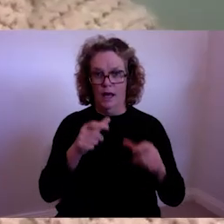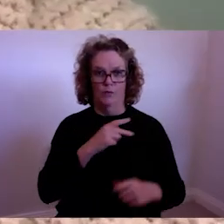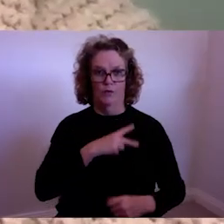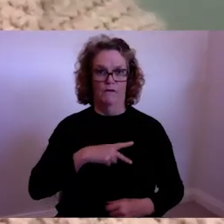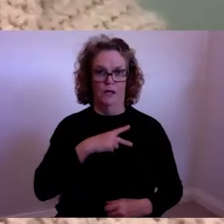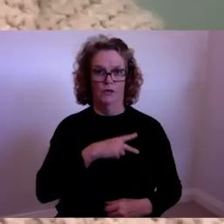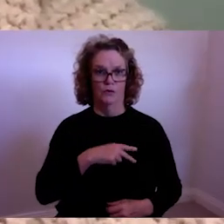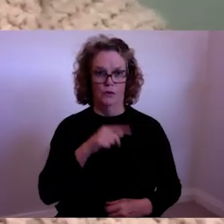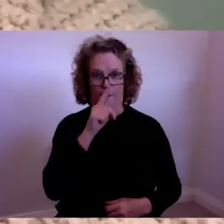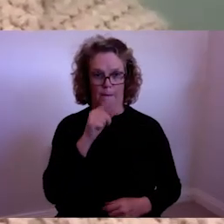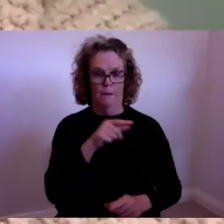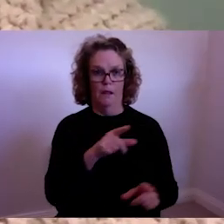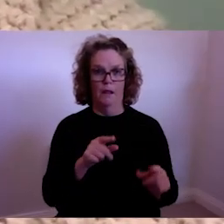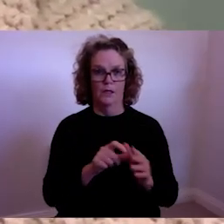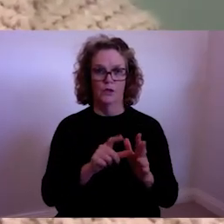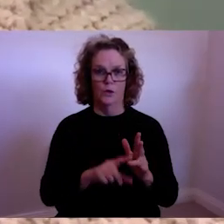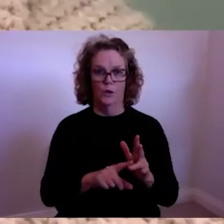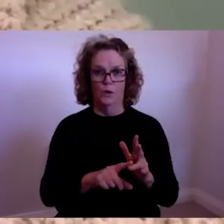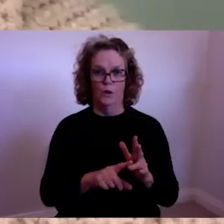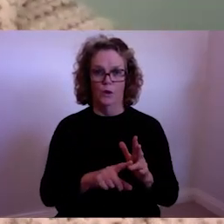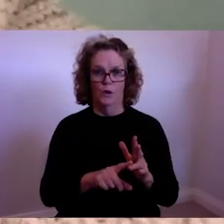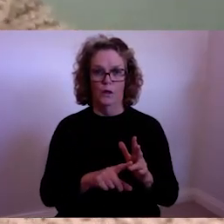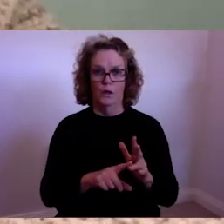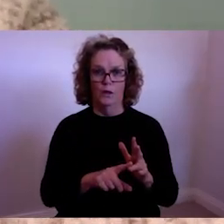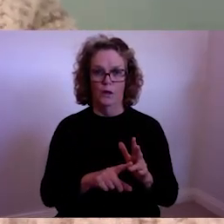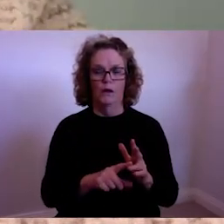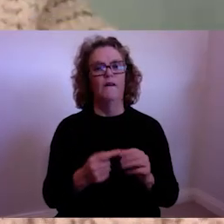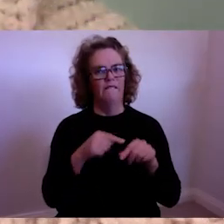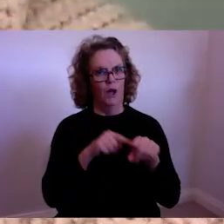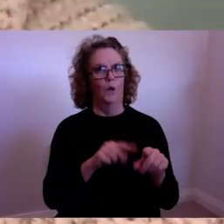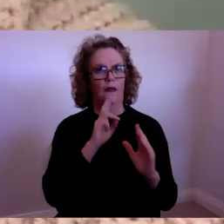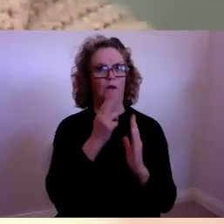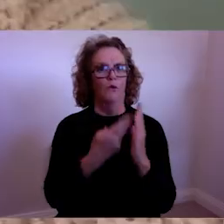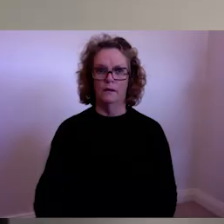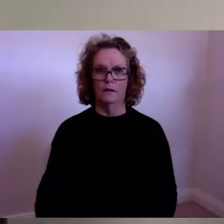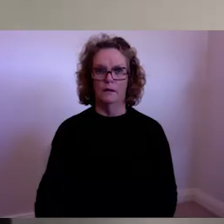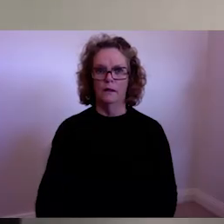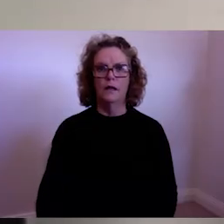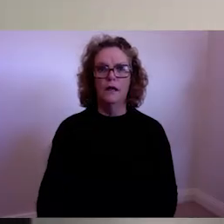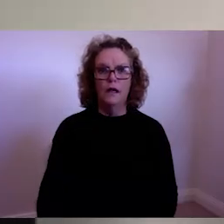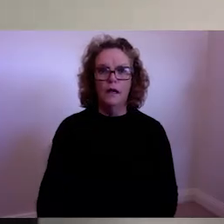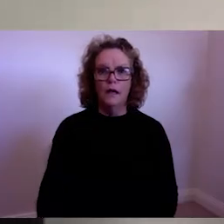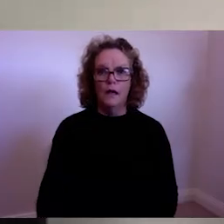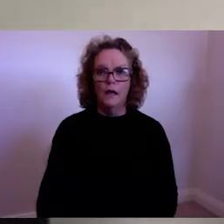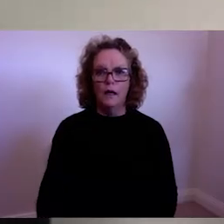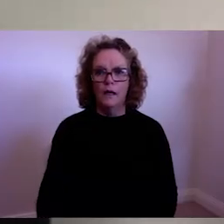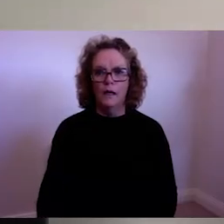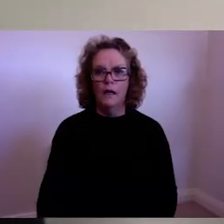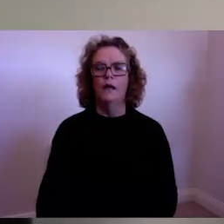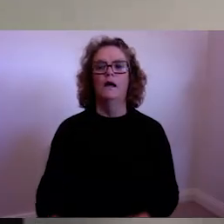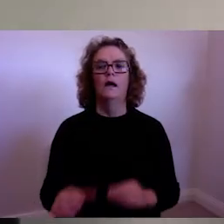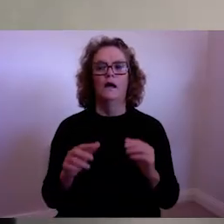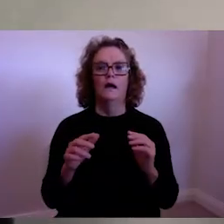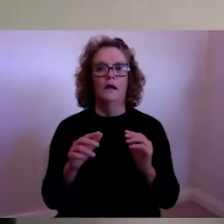off of the findings and recommendations of the report? What should health professionals